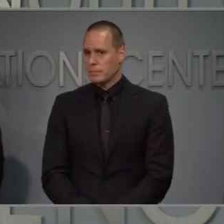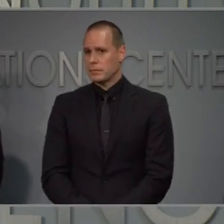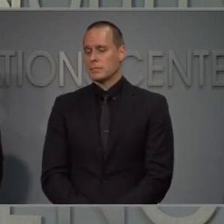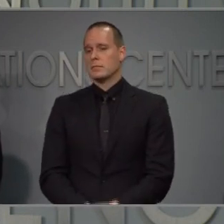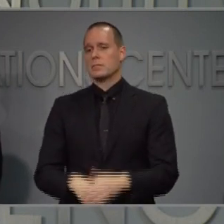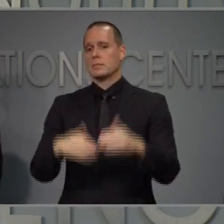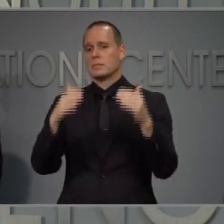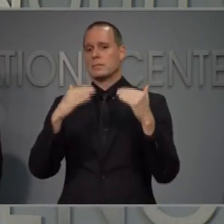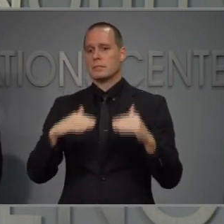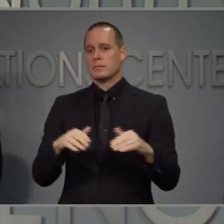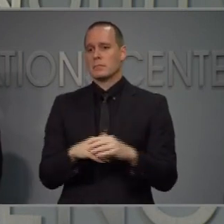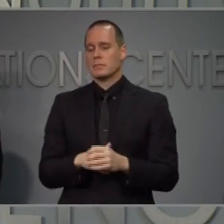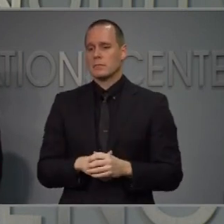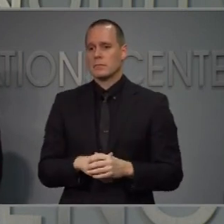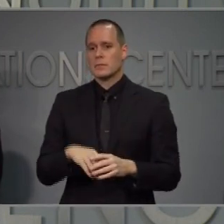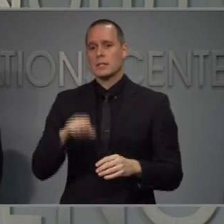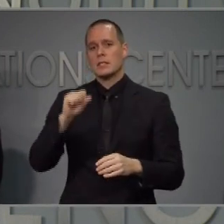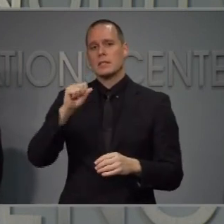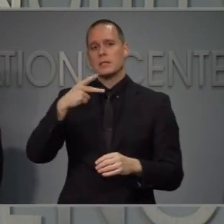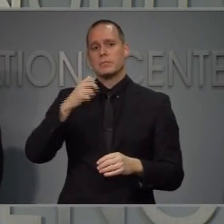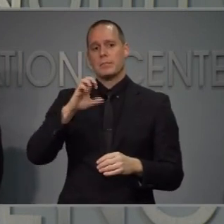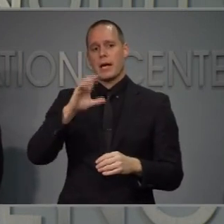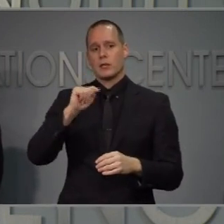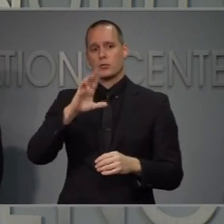Garrett Bergquist, Spectrum News.